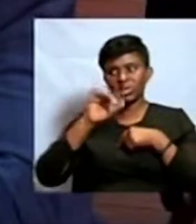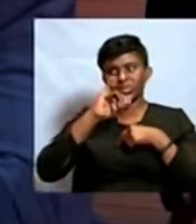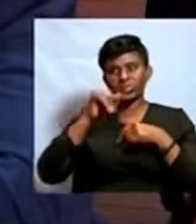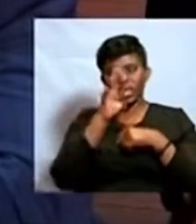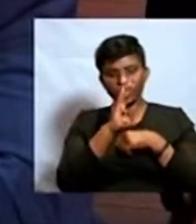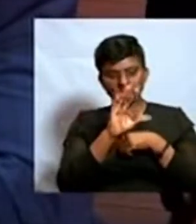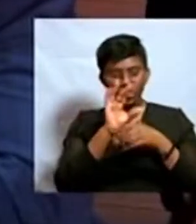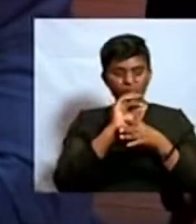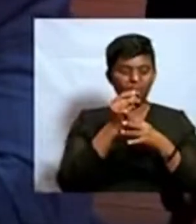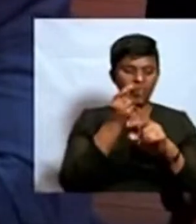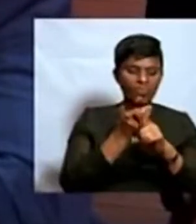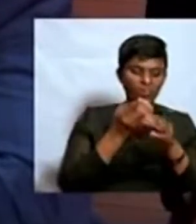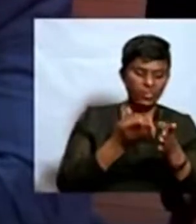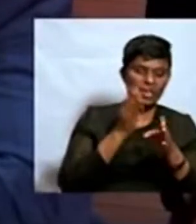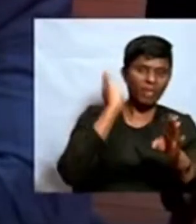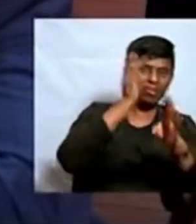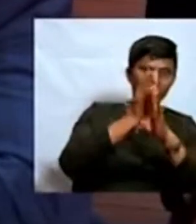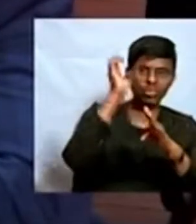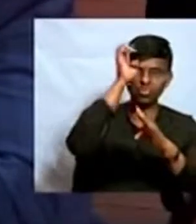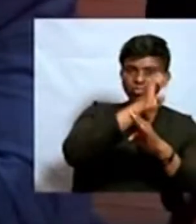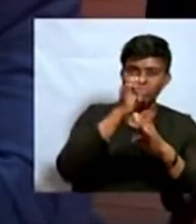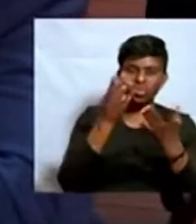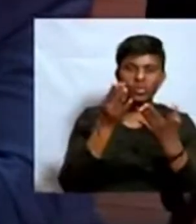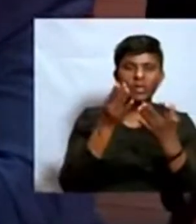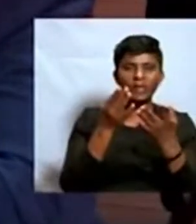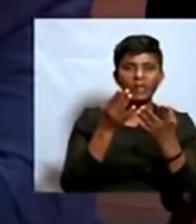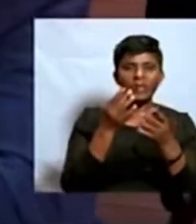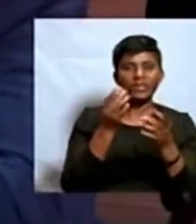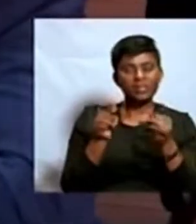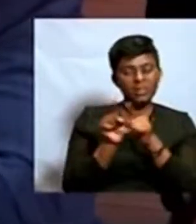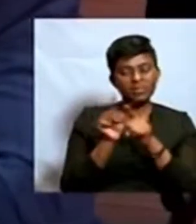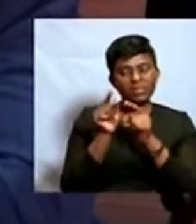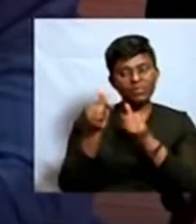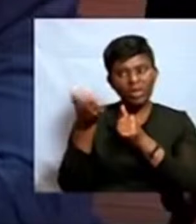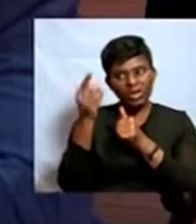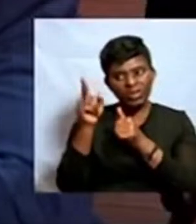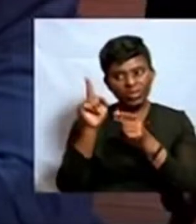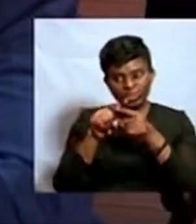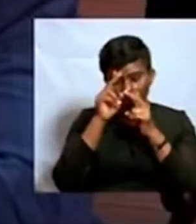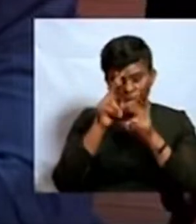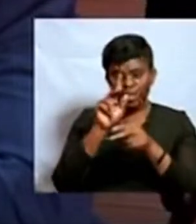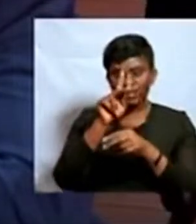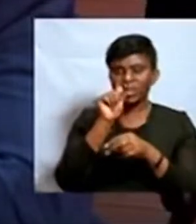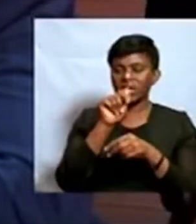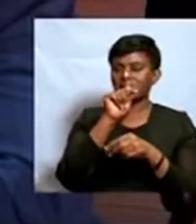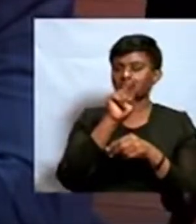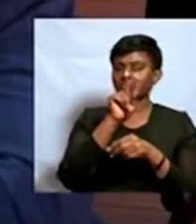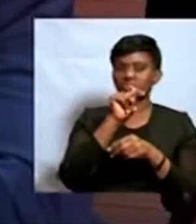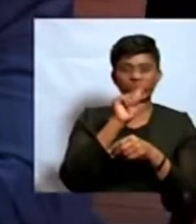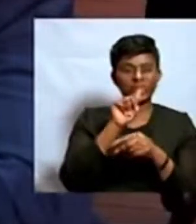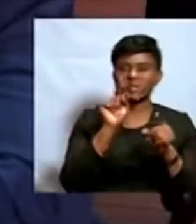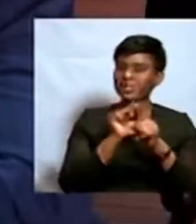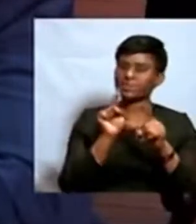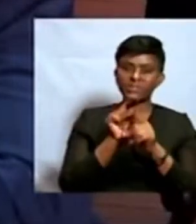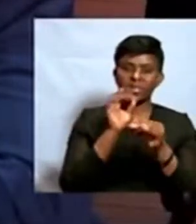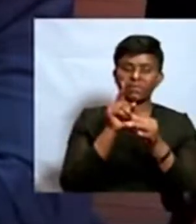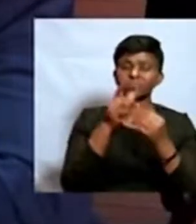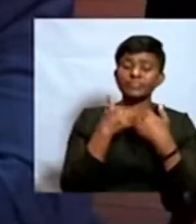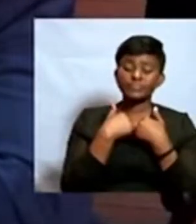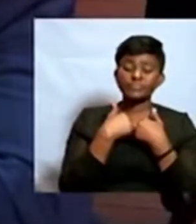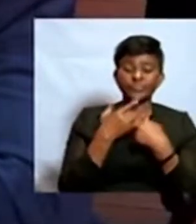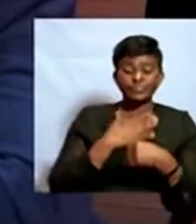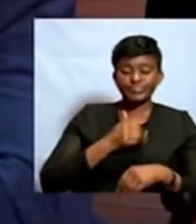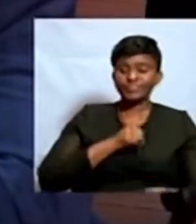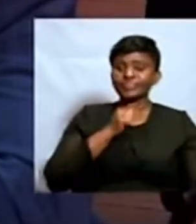or from here to Europe? And maybe as a follow-up to Honorable Katuta as well, if you have, I don't